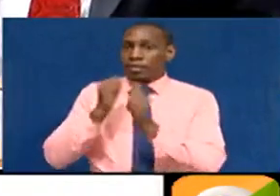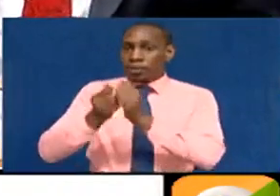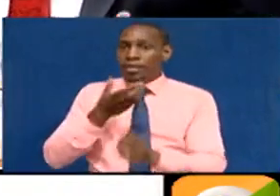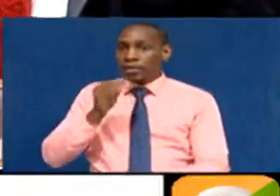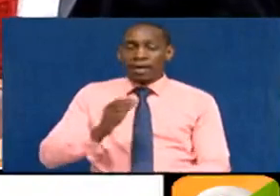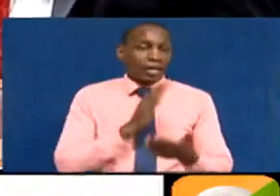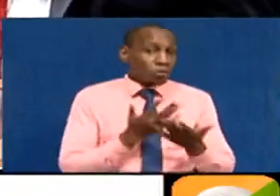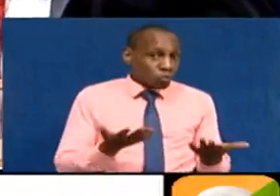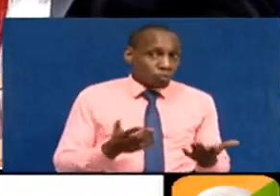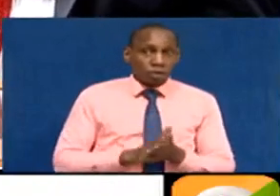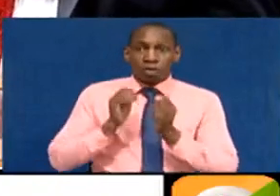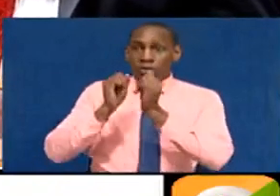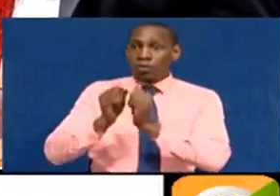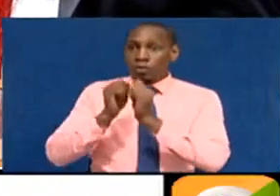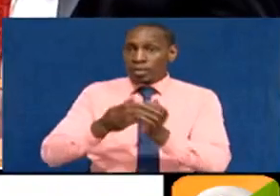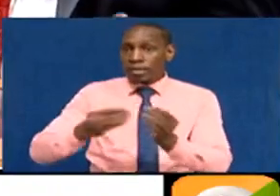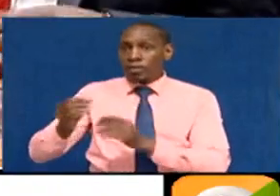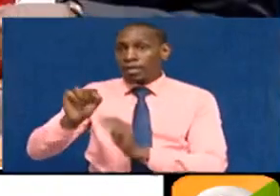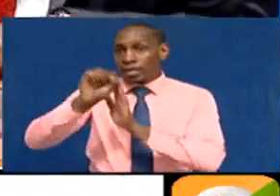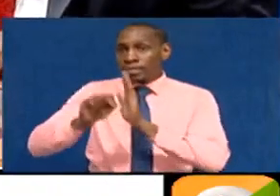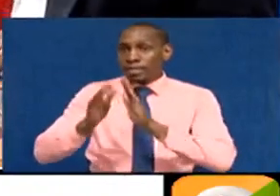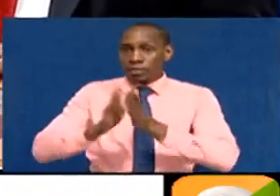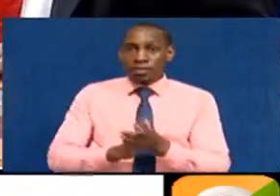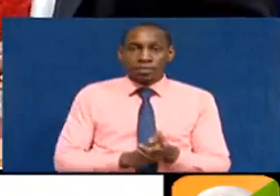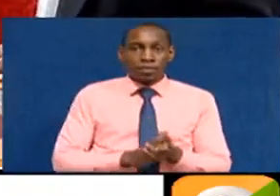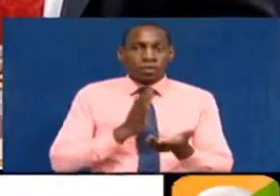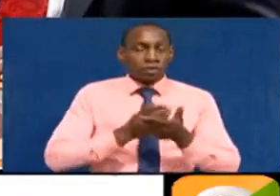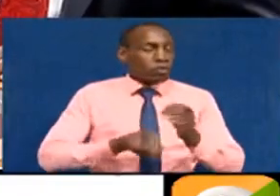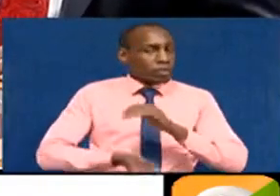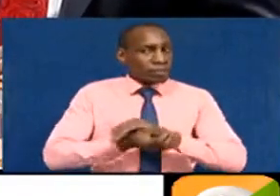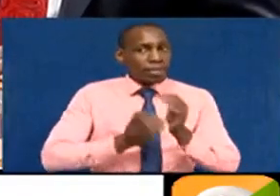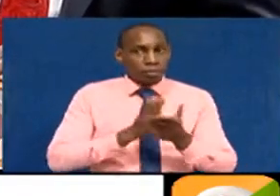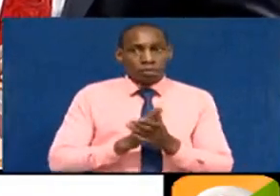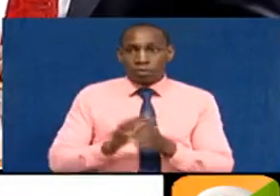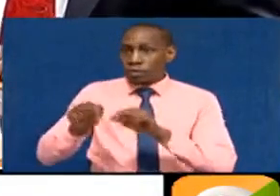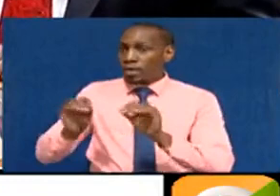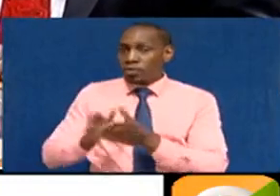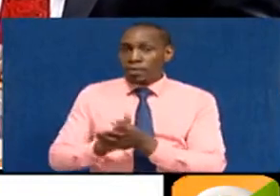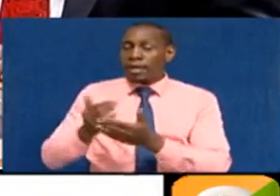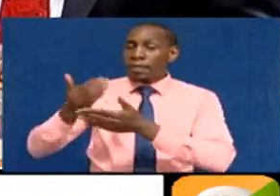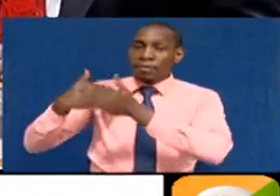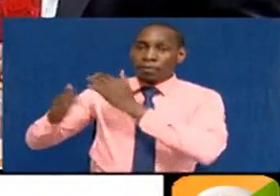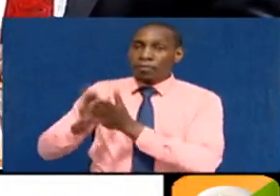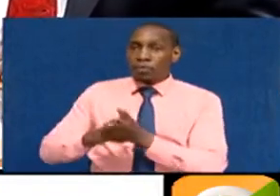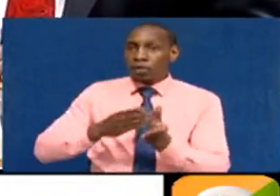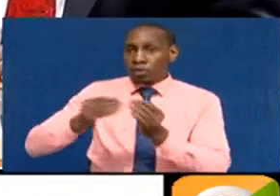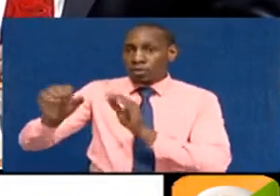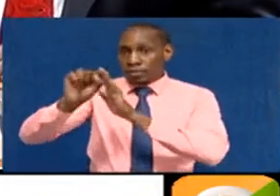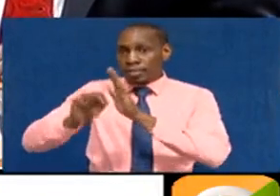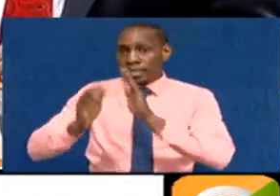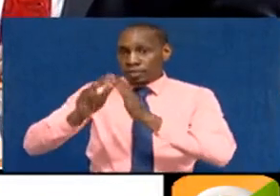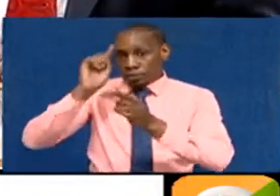I've been with him. Really? Yeah, we have been together in State House. Can you substantiate? Not today. We've been there previously. Looking for development. The only time...